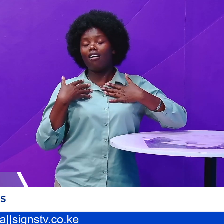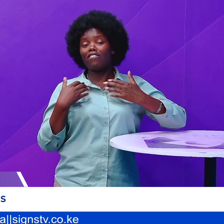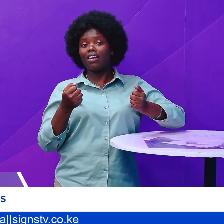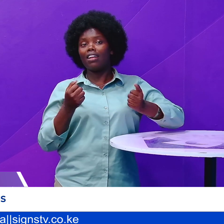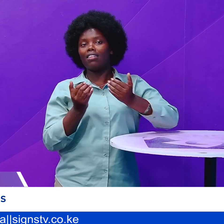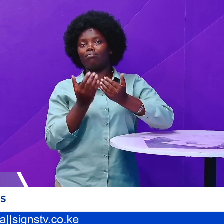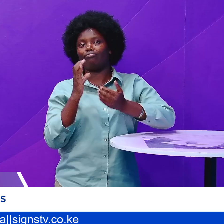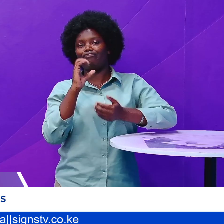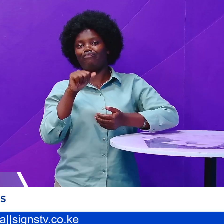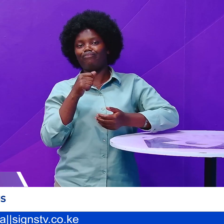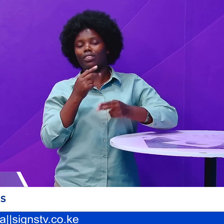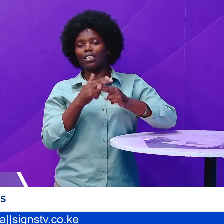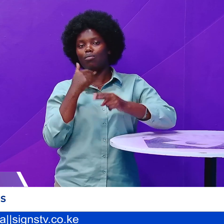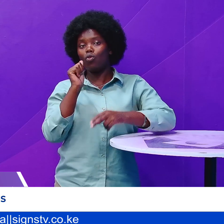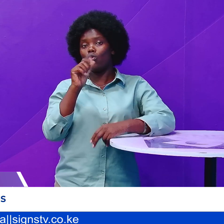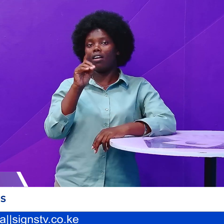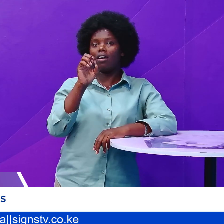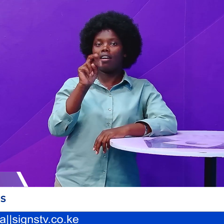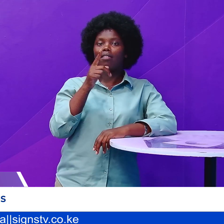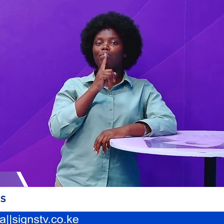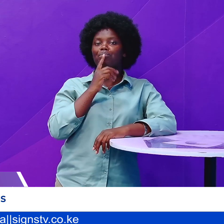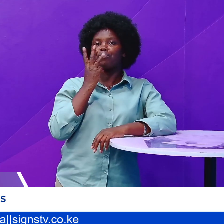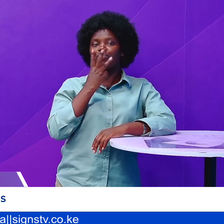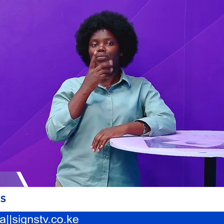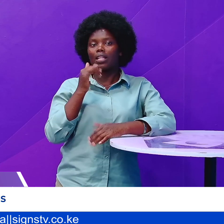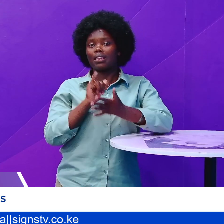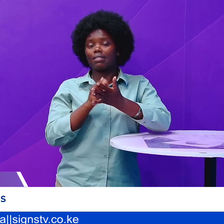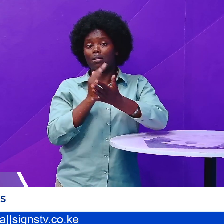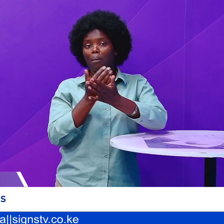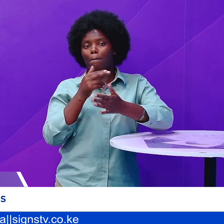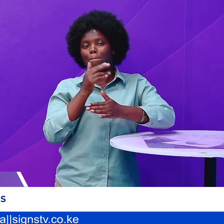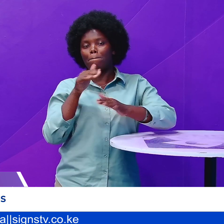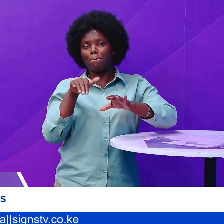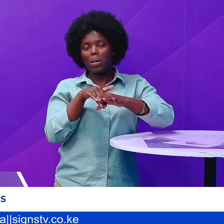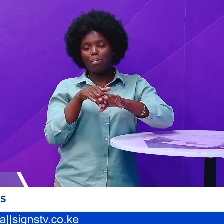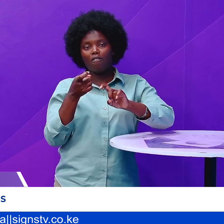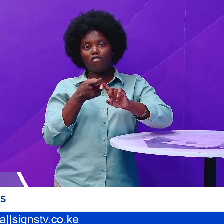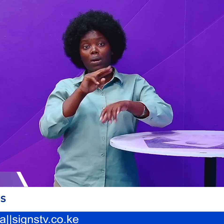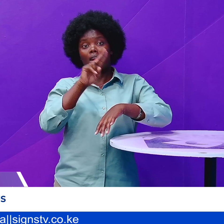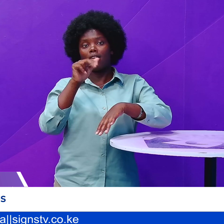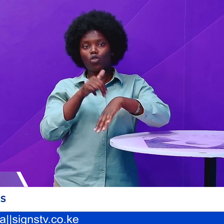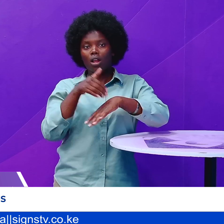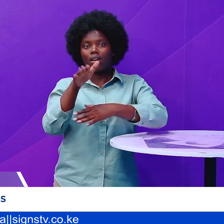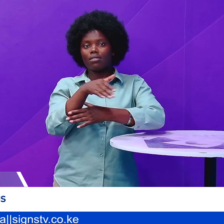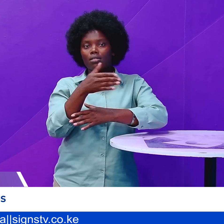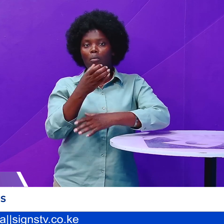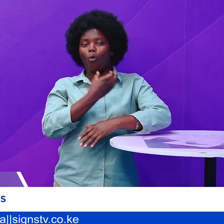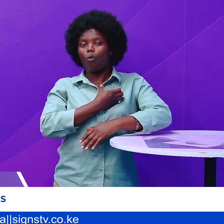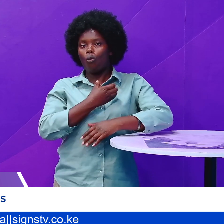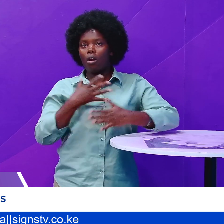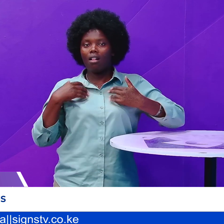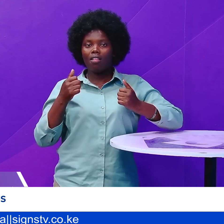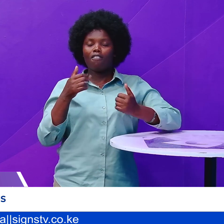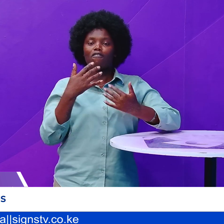Moving on, Health Cabinet Secretary Aden Duale on Wednesday claimed that some members of the